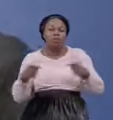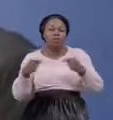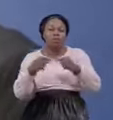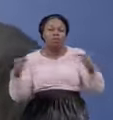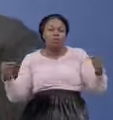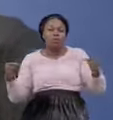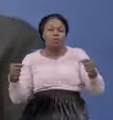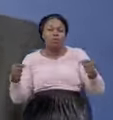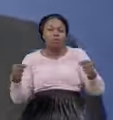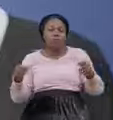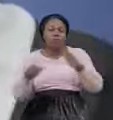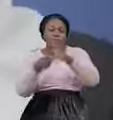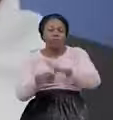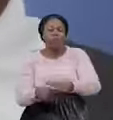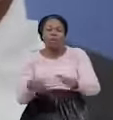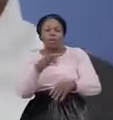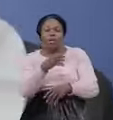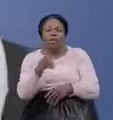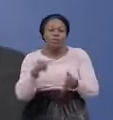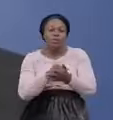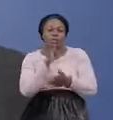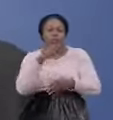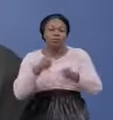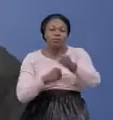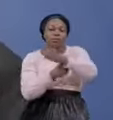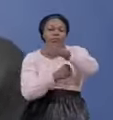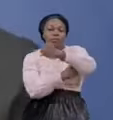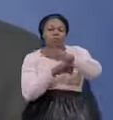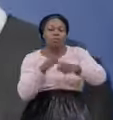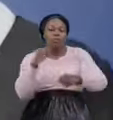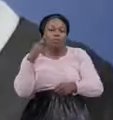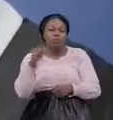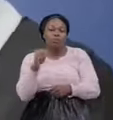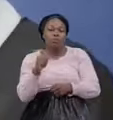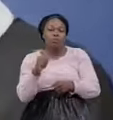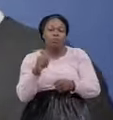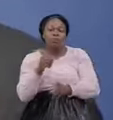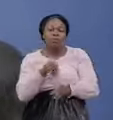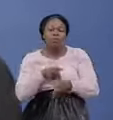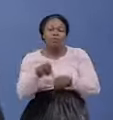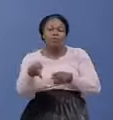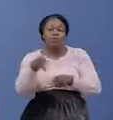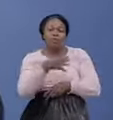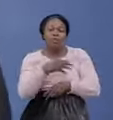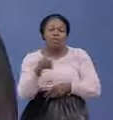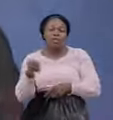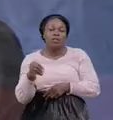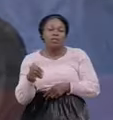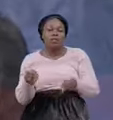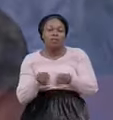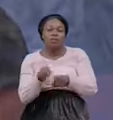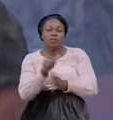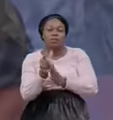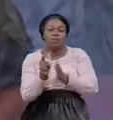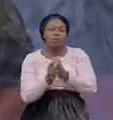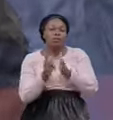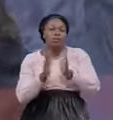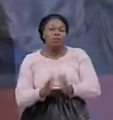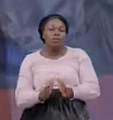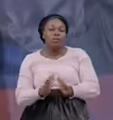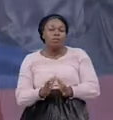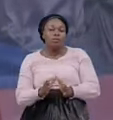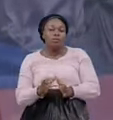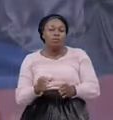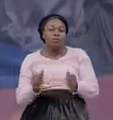and uprightness because that is the foundation of my profession. They say lawyers are liars, but I defend cases with legal provable